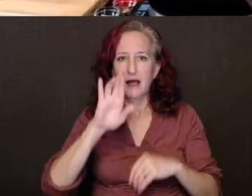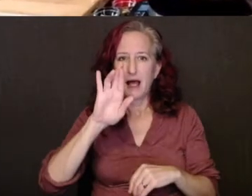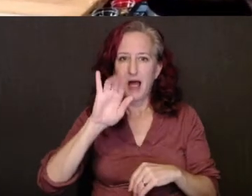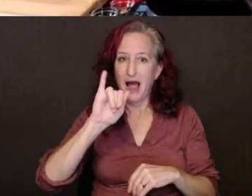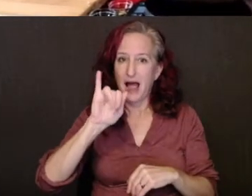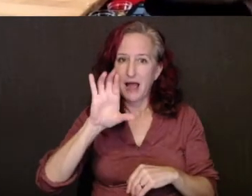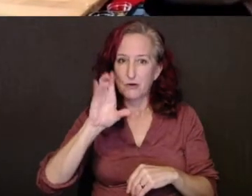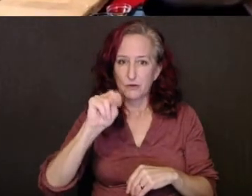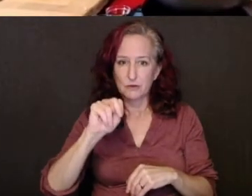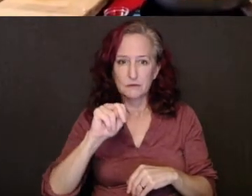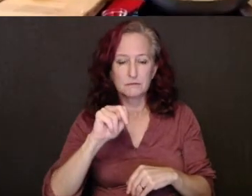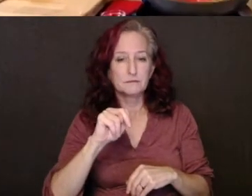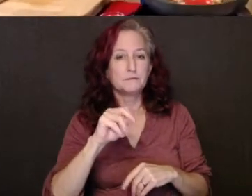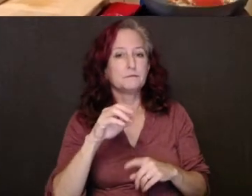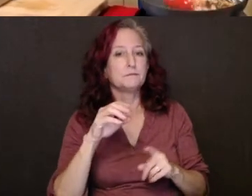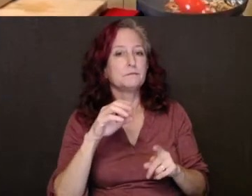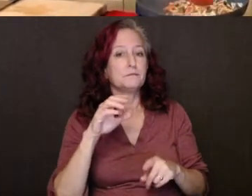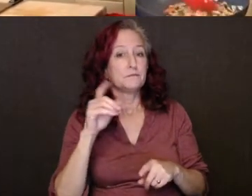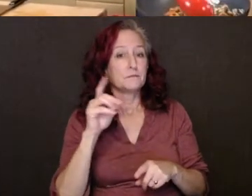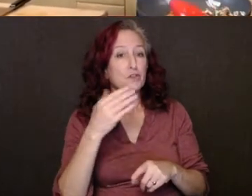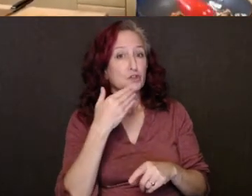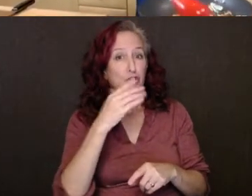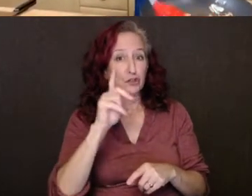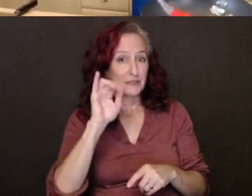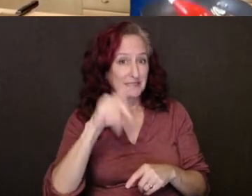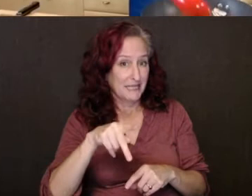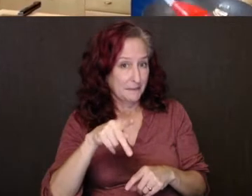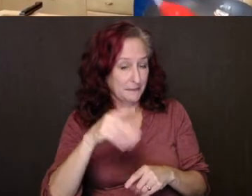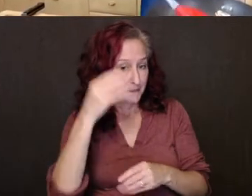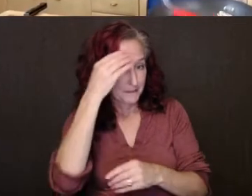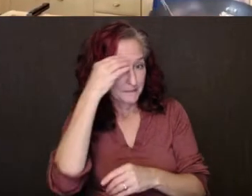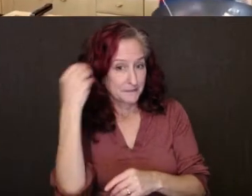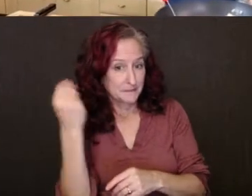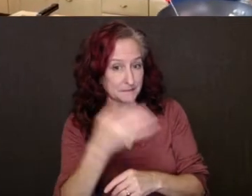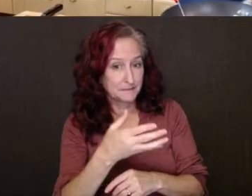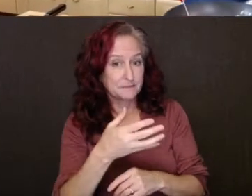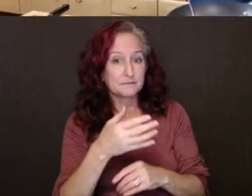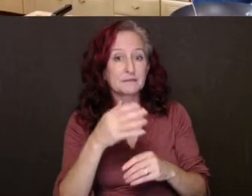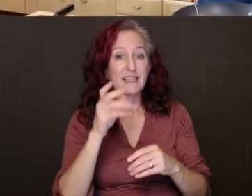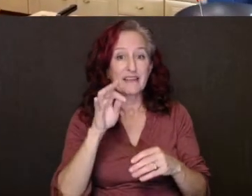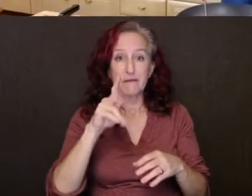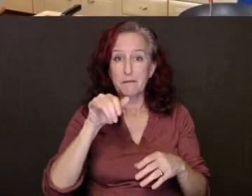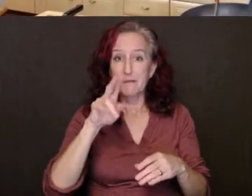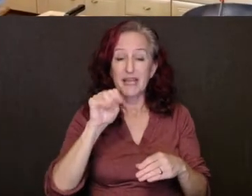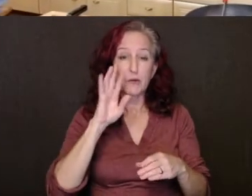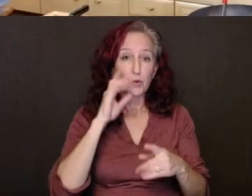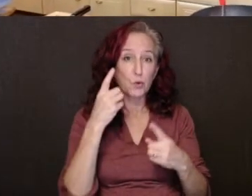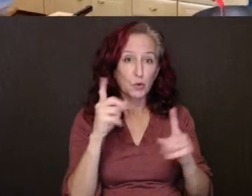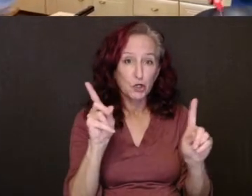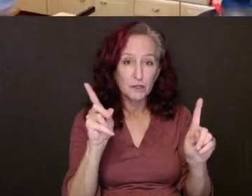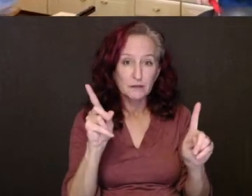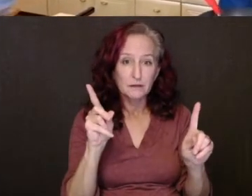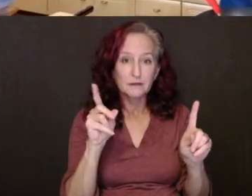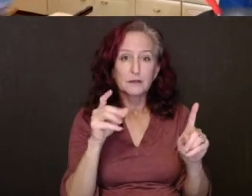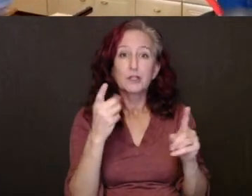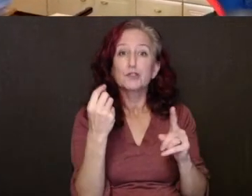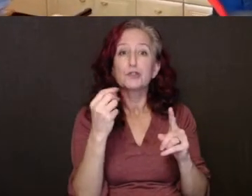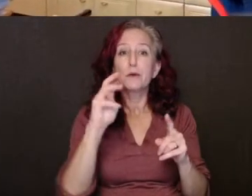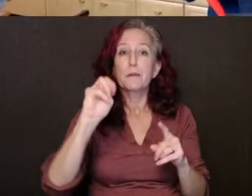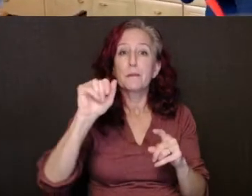But nowadays, when you might buy most of those, they are normally induction friendly.